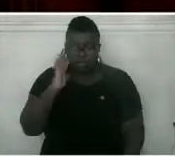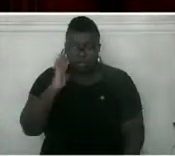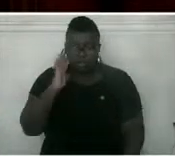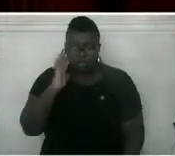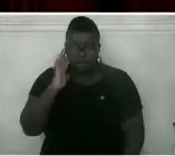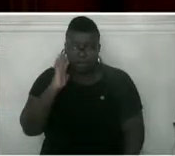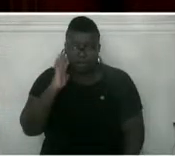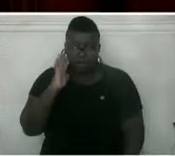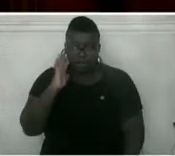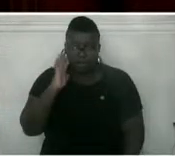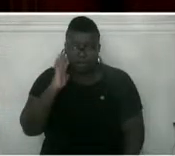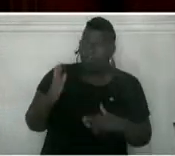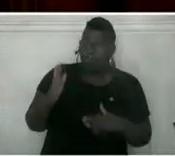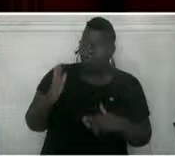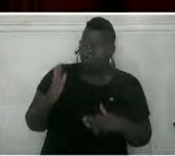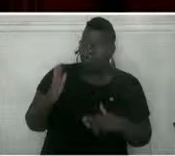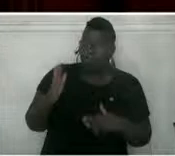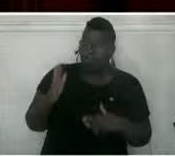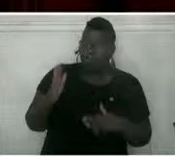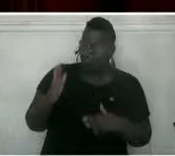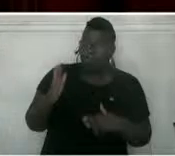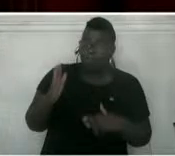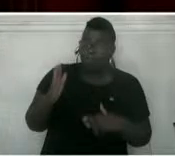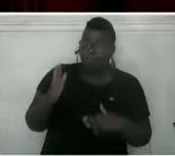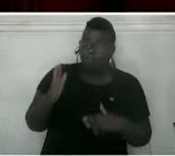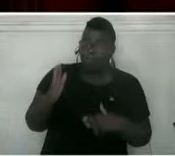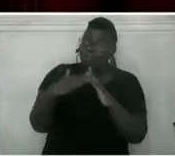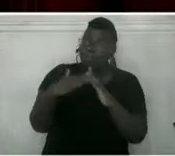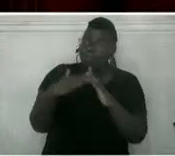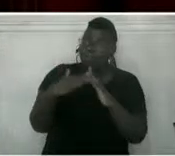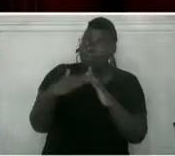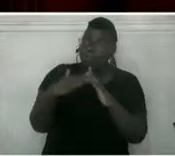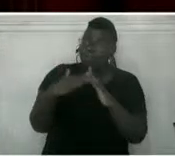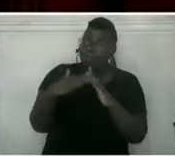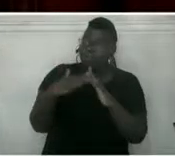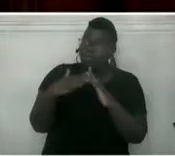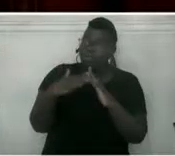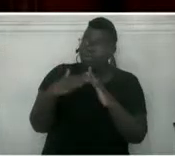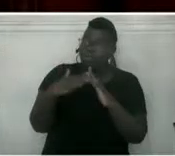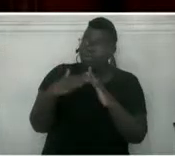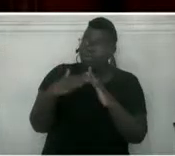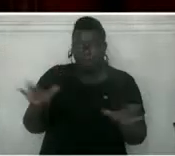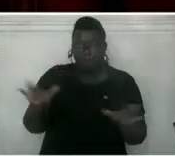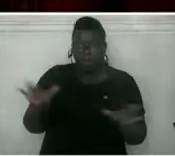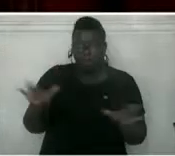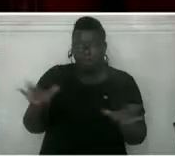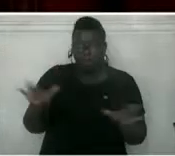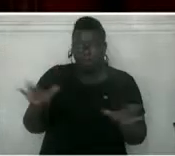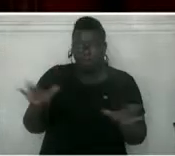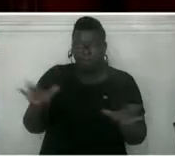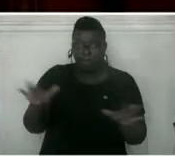than 500 houses ziqediwe, abantu sebehlala kuzo.